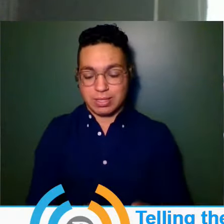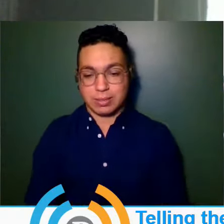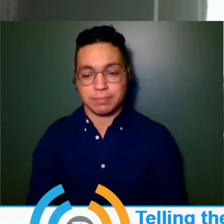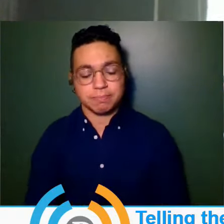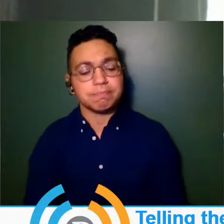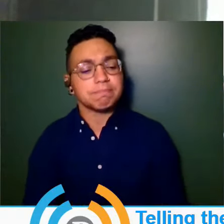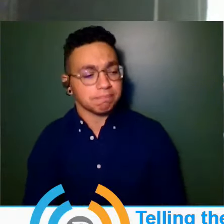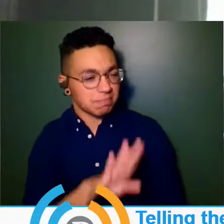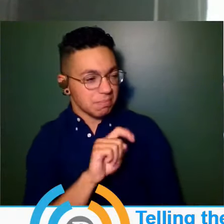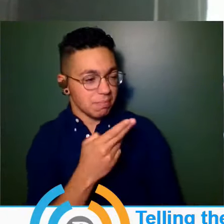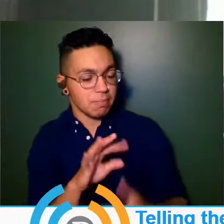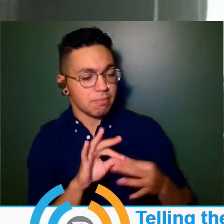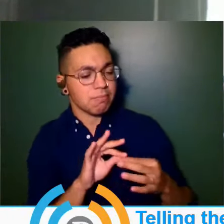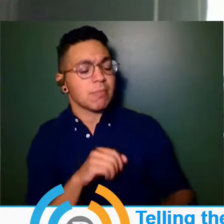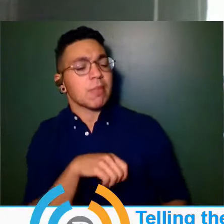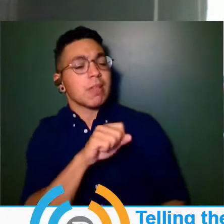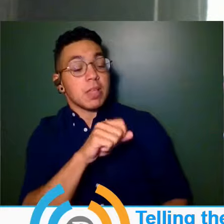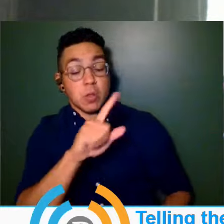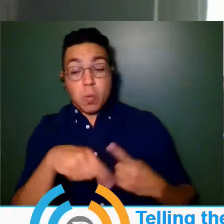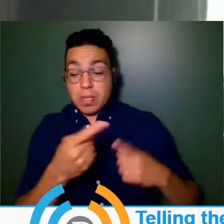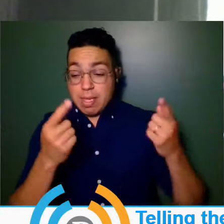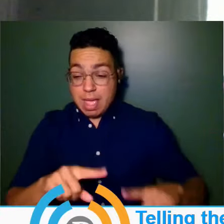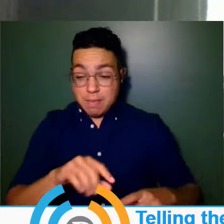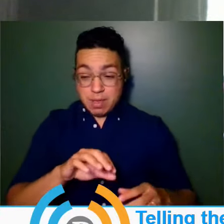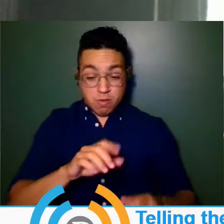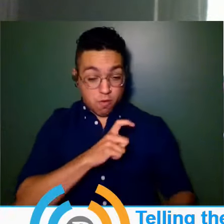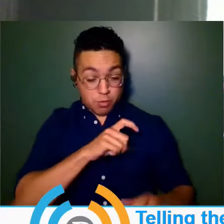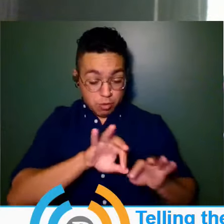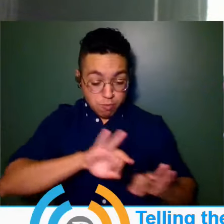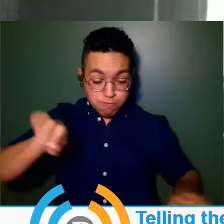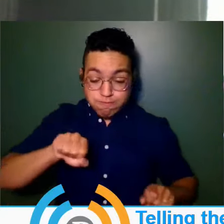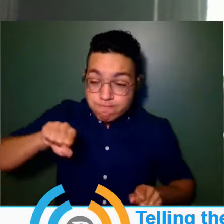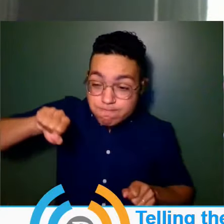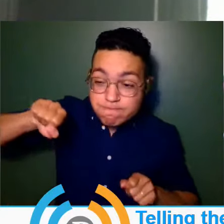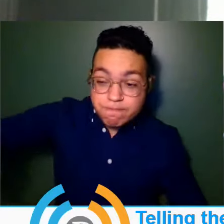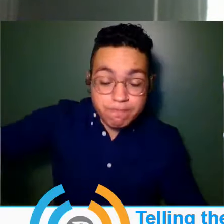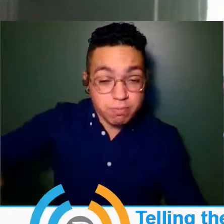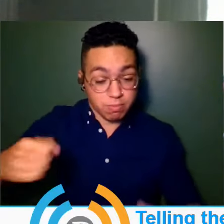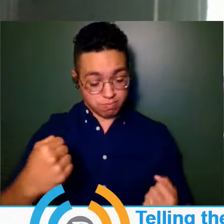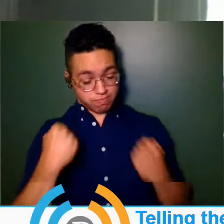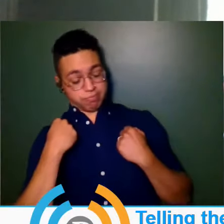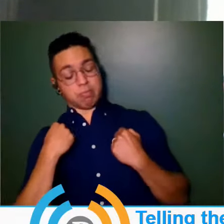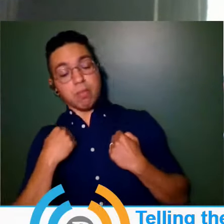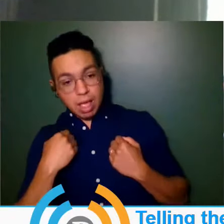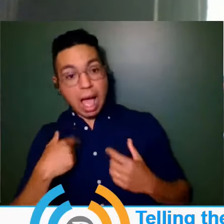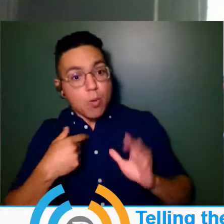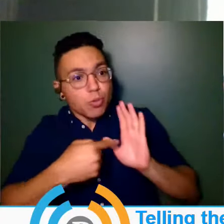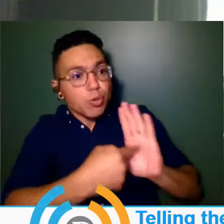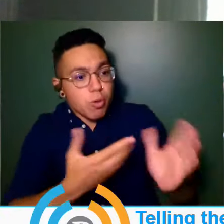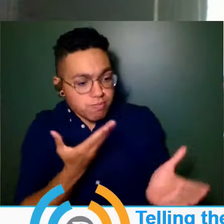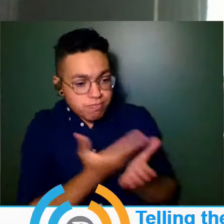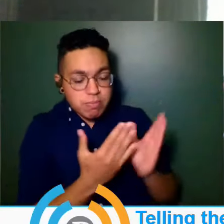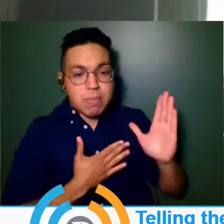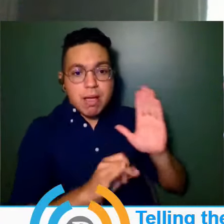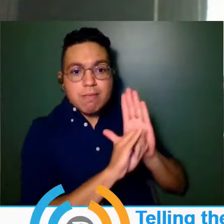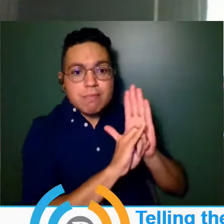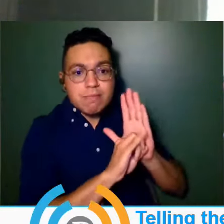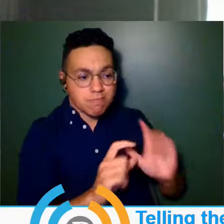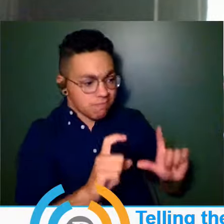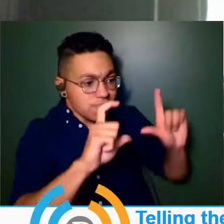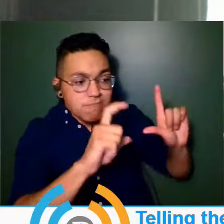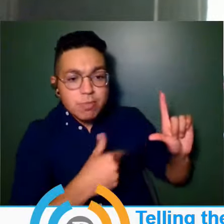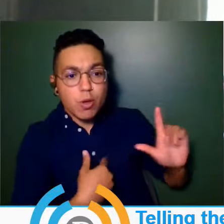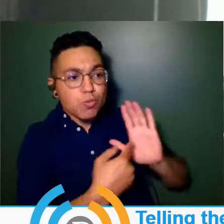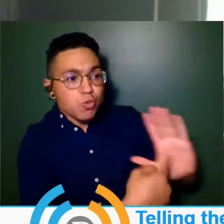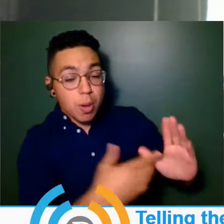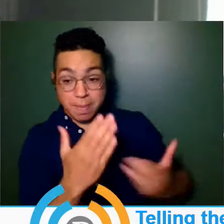when I was slammed by that baton, I was repeatedly showing my identification and with my hands up and saying who I was.